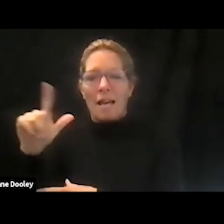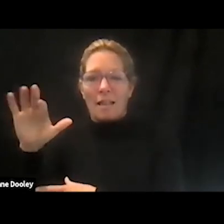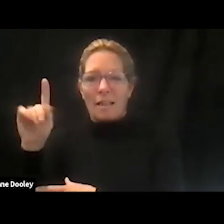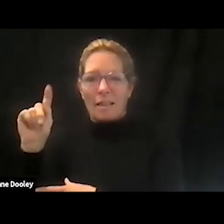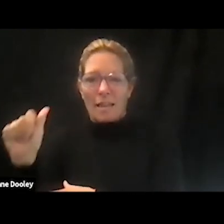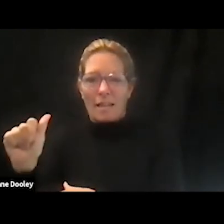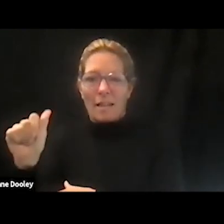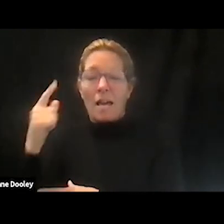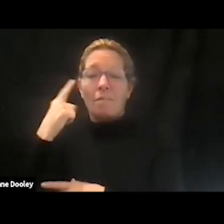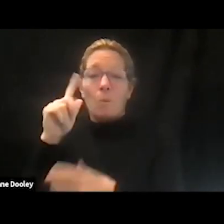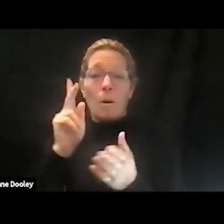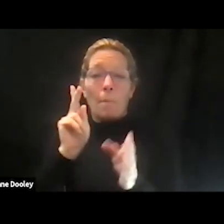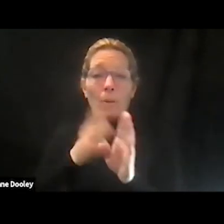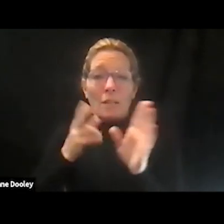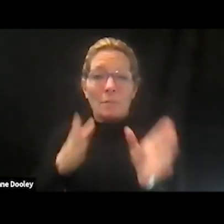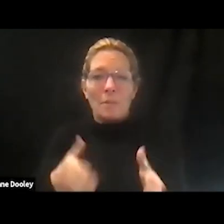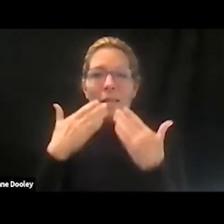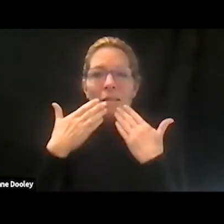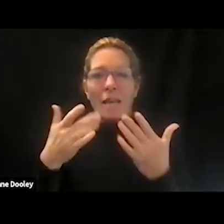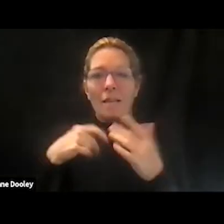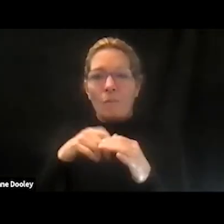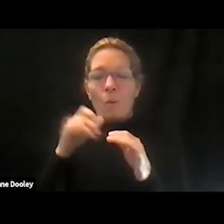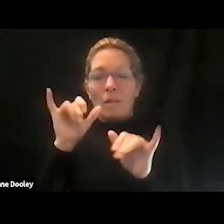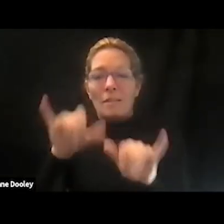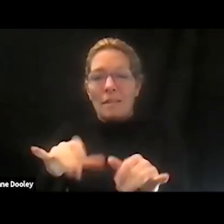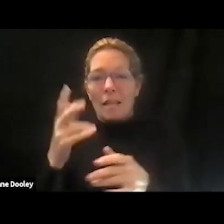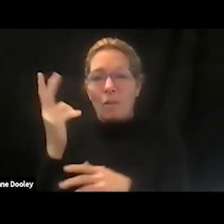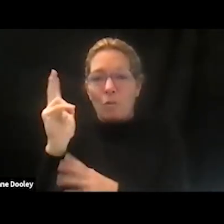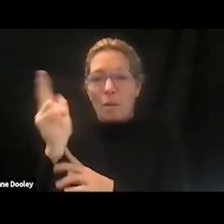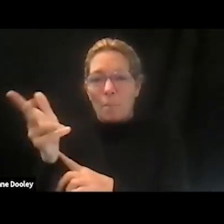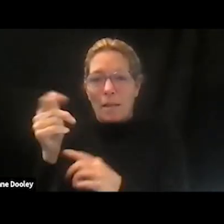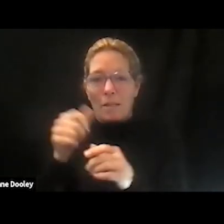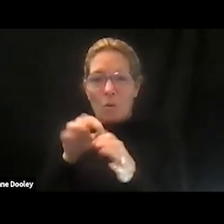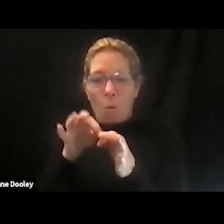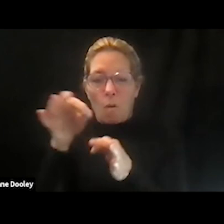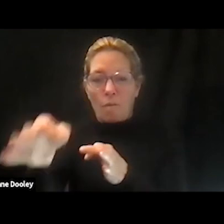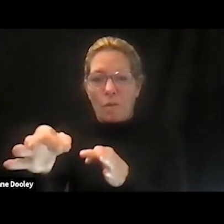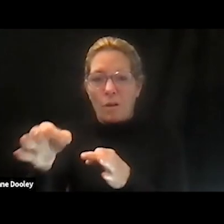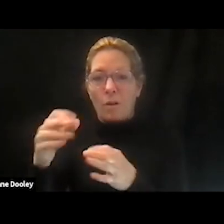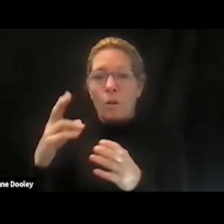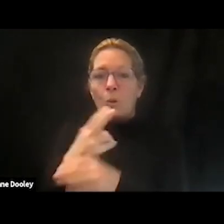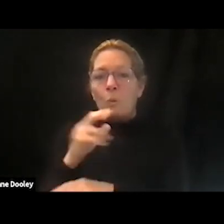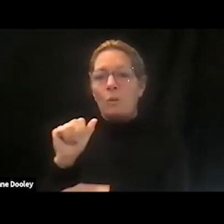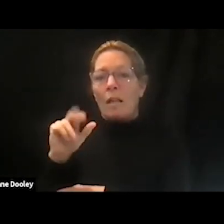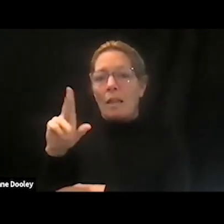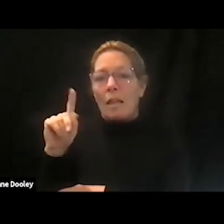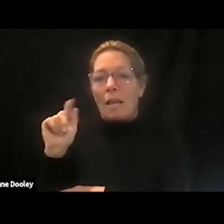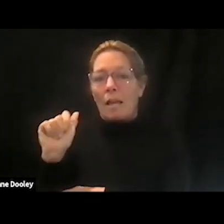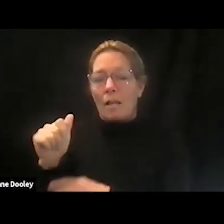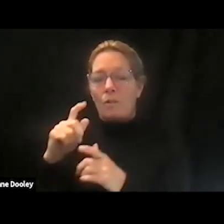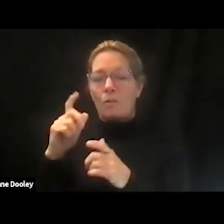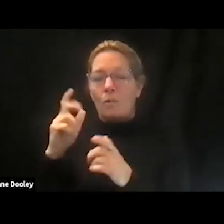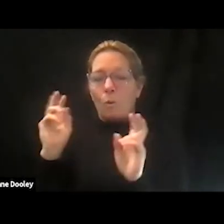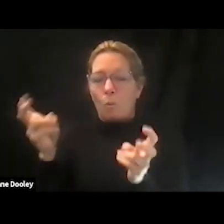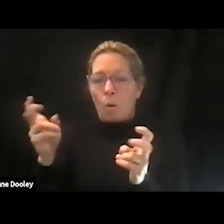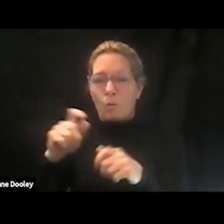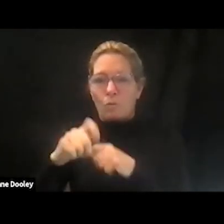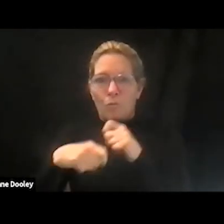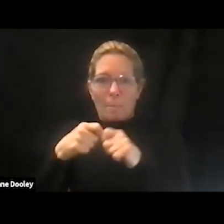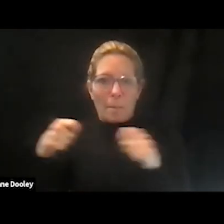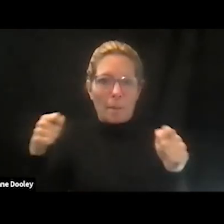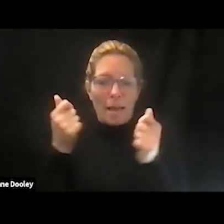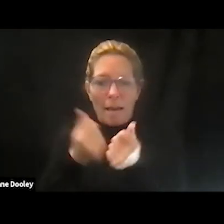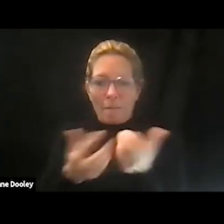staying 3 minutes over. I'm actually going to use Aletta's quote to kind of wrap us up. So to kind of wrap up this whole conversation of everything